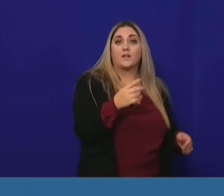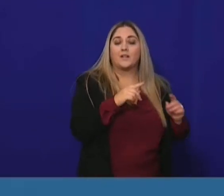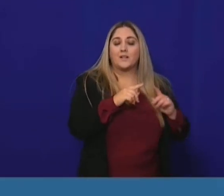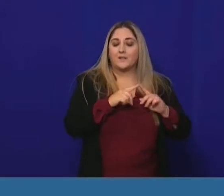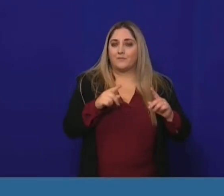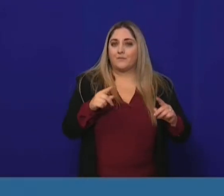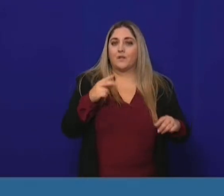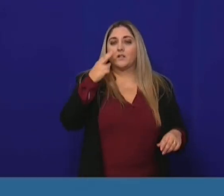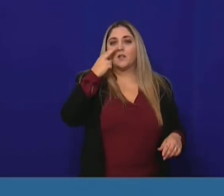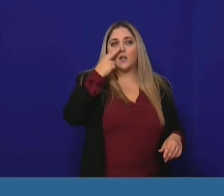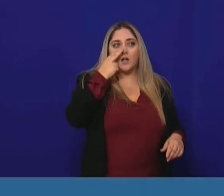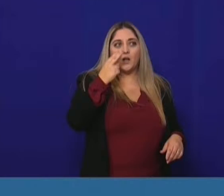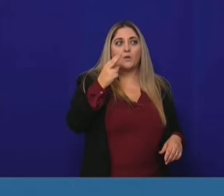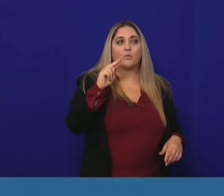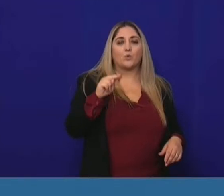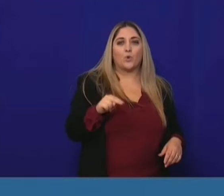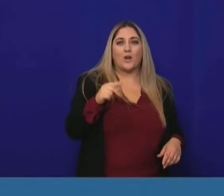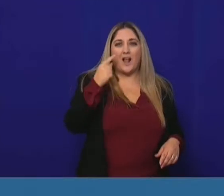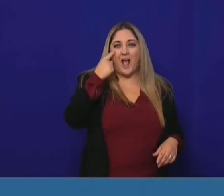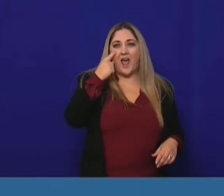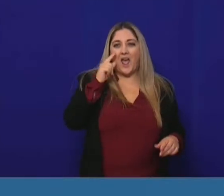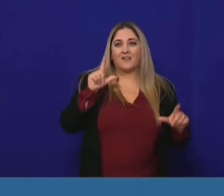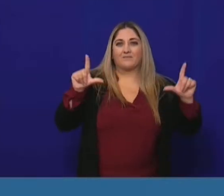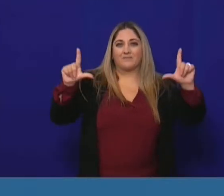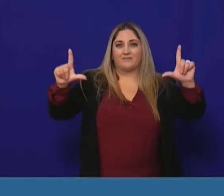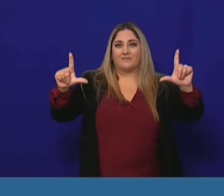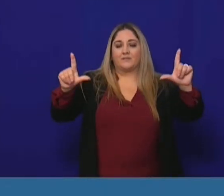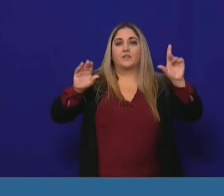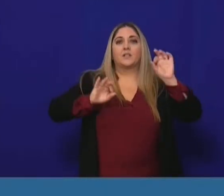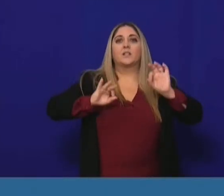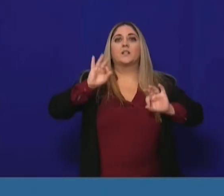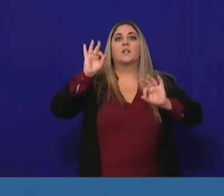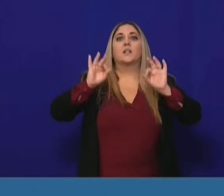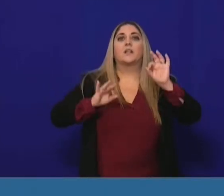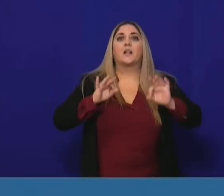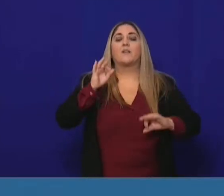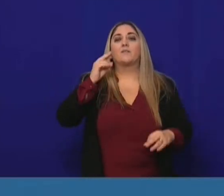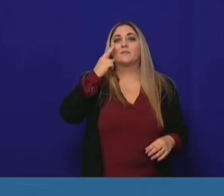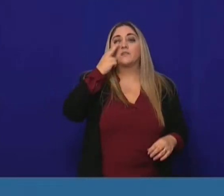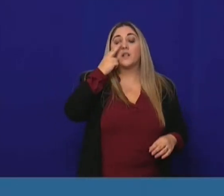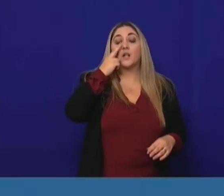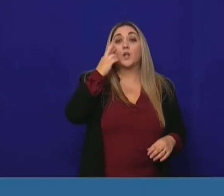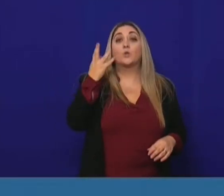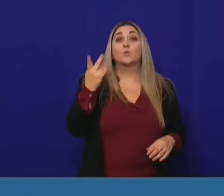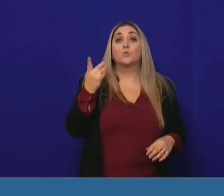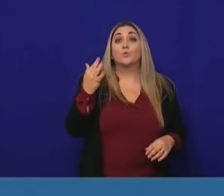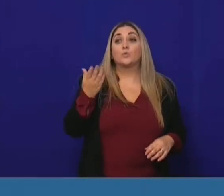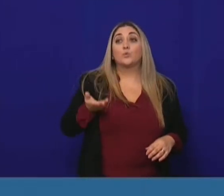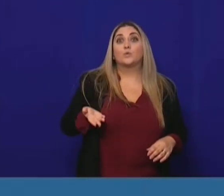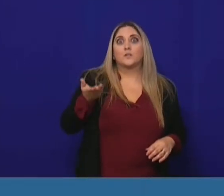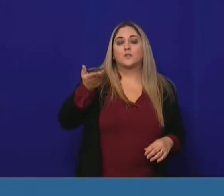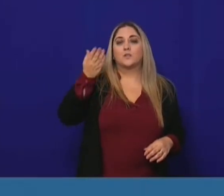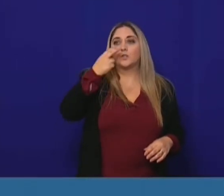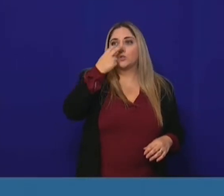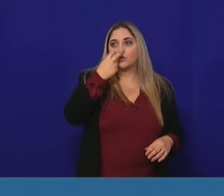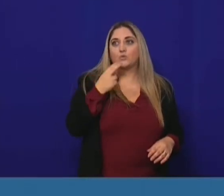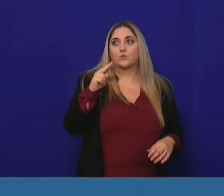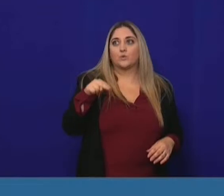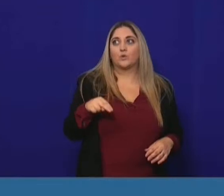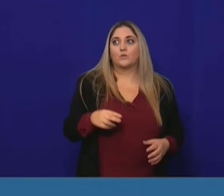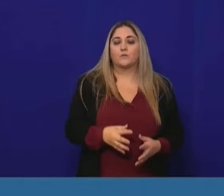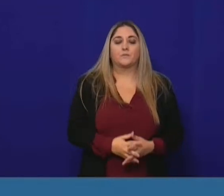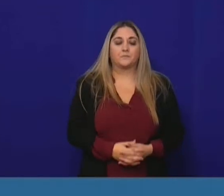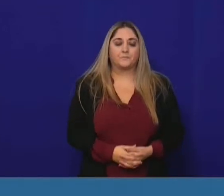wkoll li tħarsu lejn din it-tabella li bħalma qegħdin naraw qed ikollna numru ta' każijiet ukoll li huma fl-anzjani. U